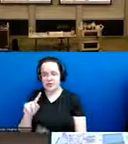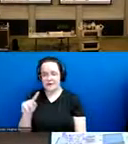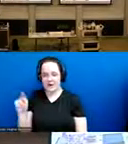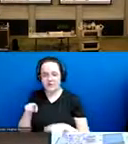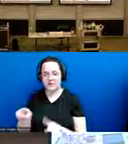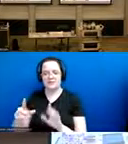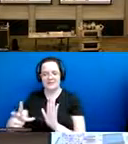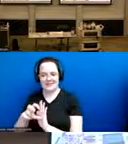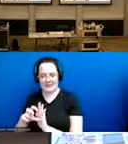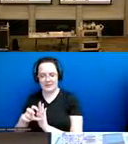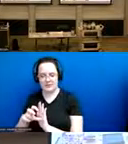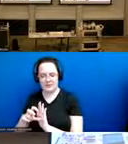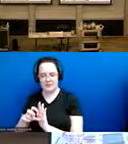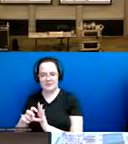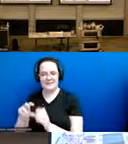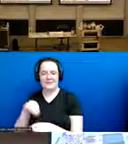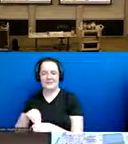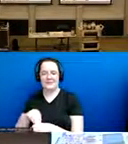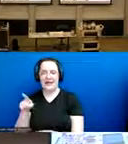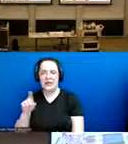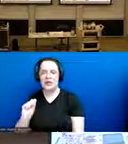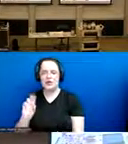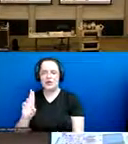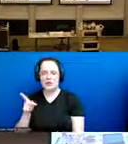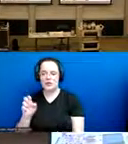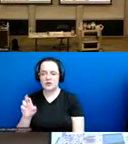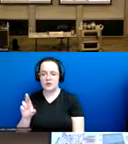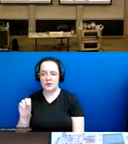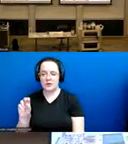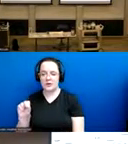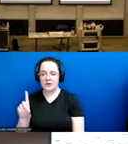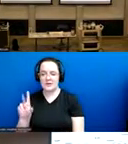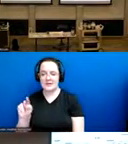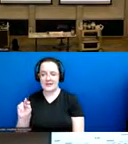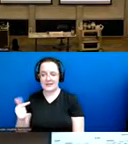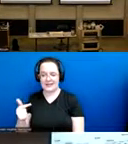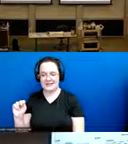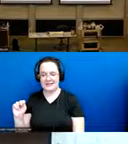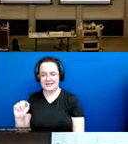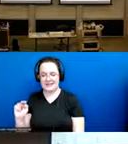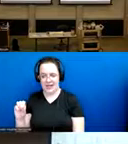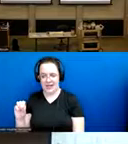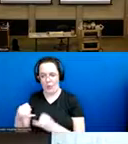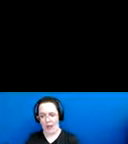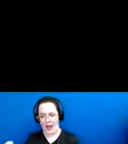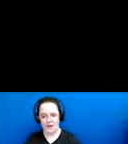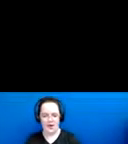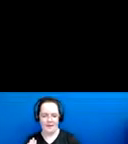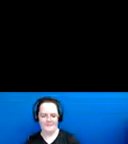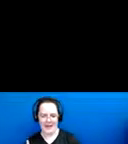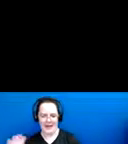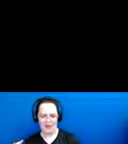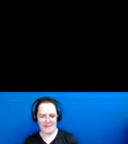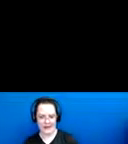in these superconducting nanowire detectors on the BNL side. And then I think this is the